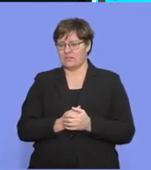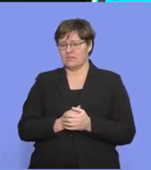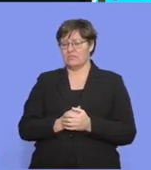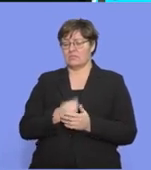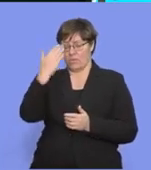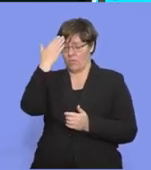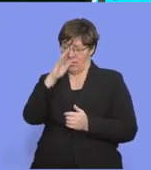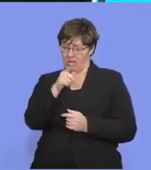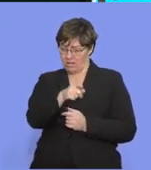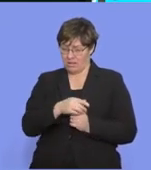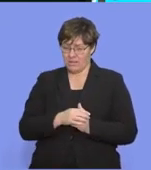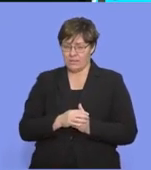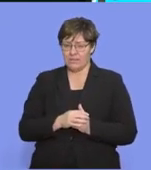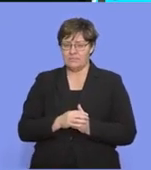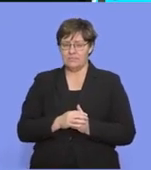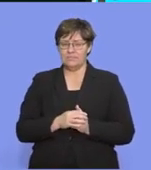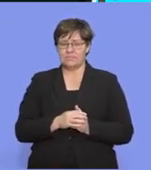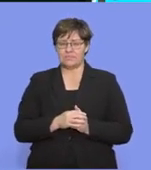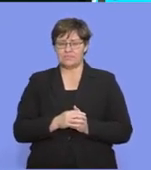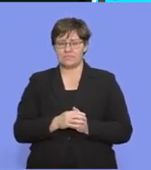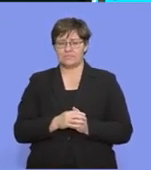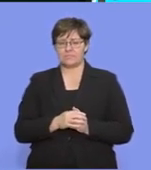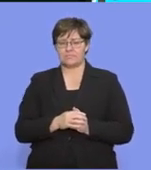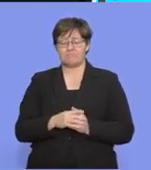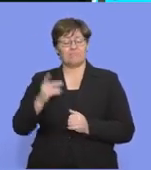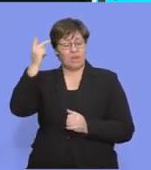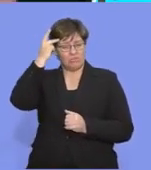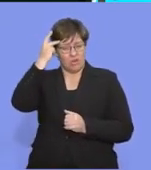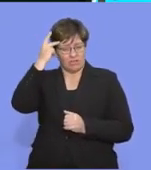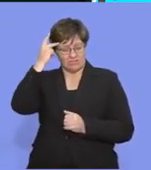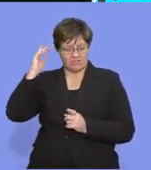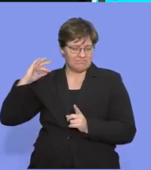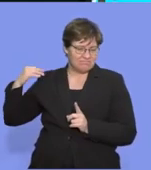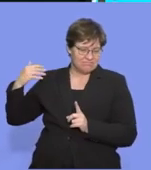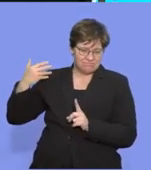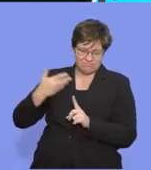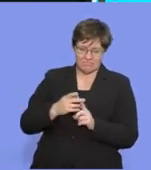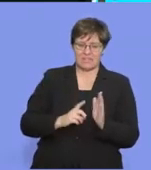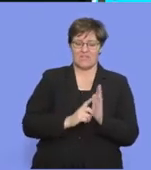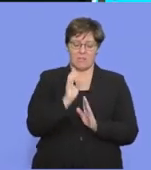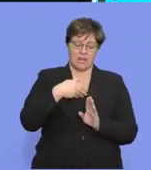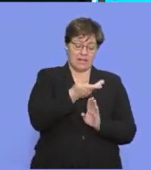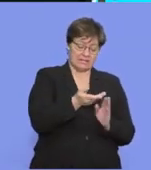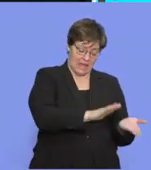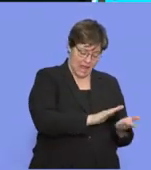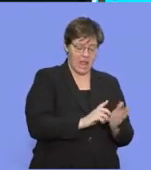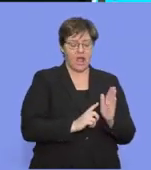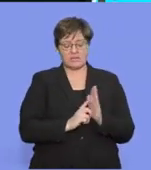know today we have the benefit of knowledge that has been developed after